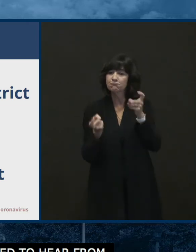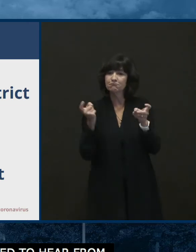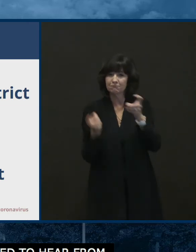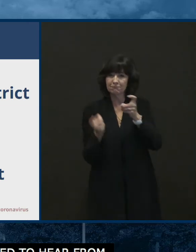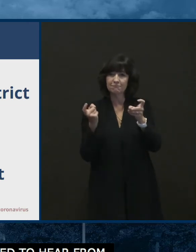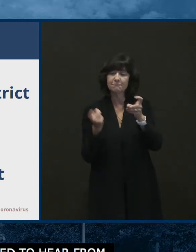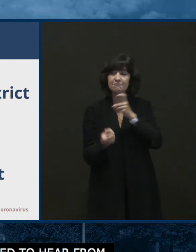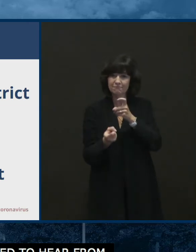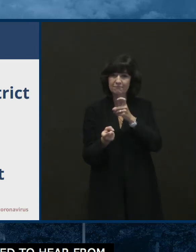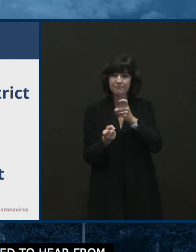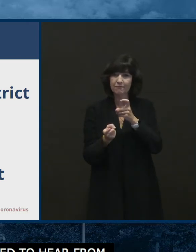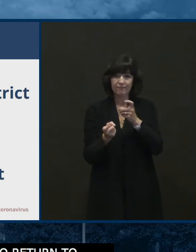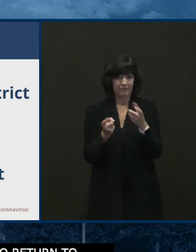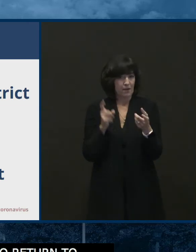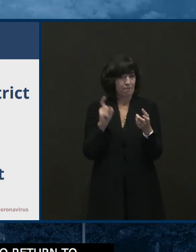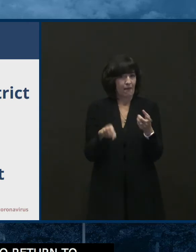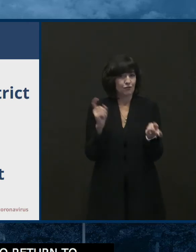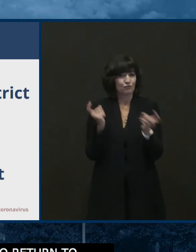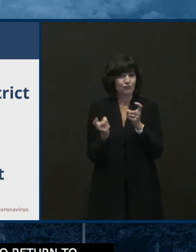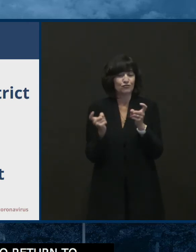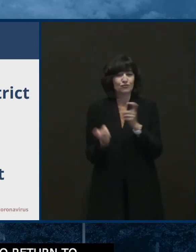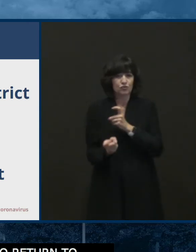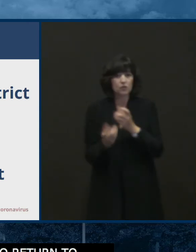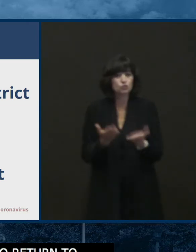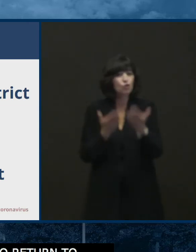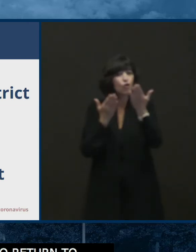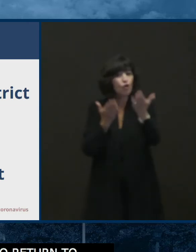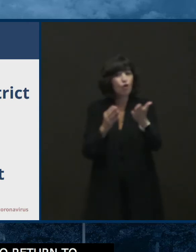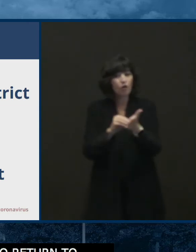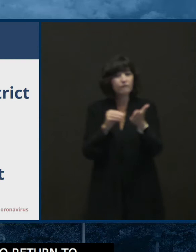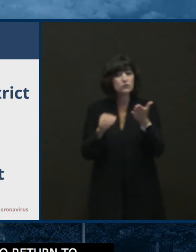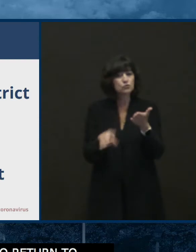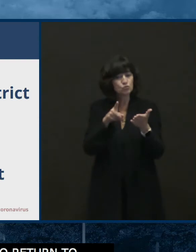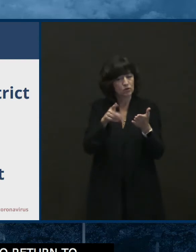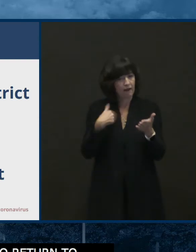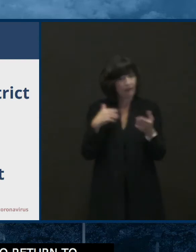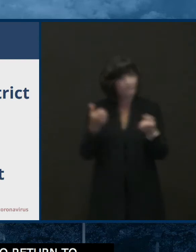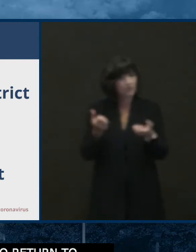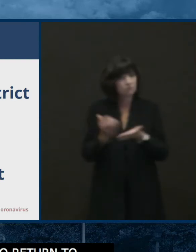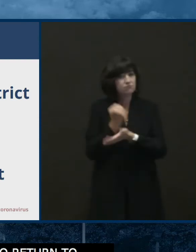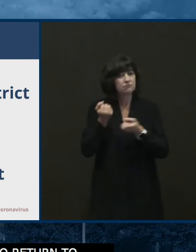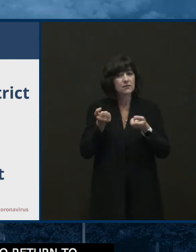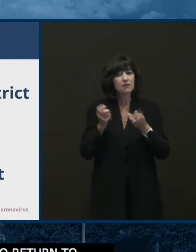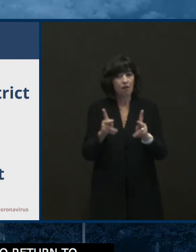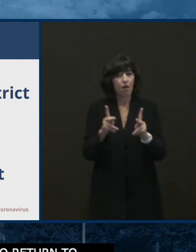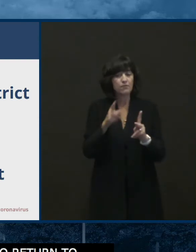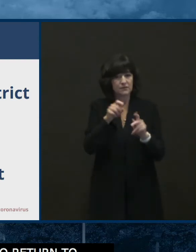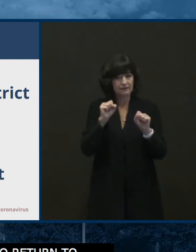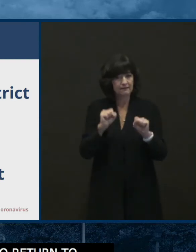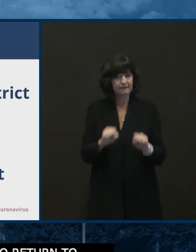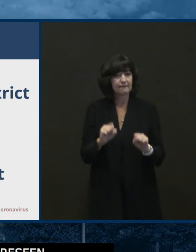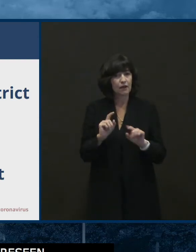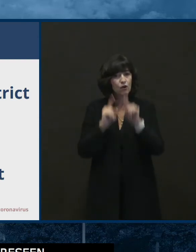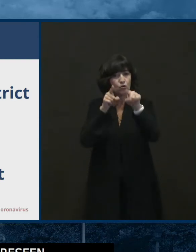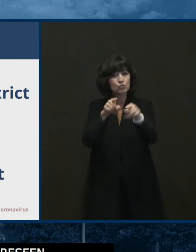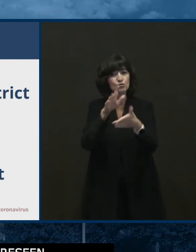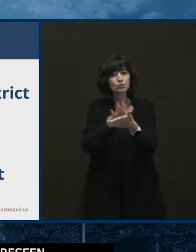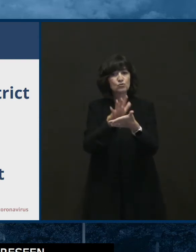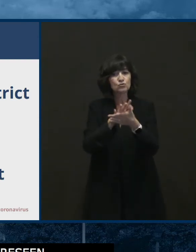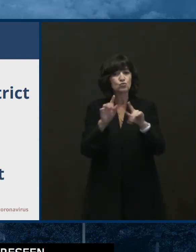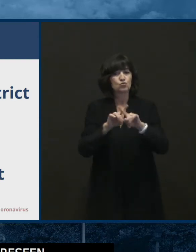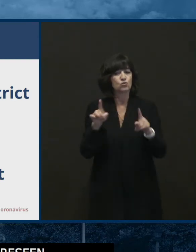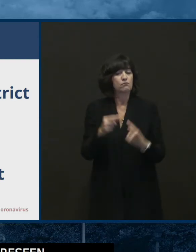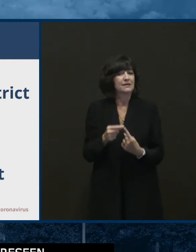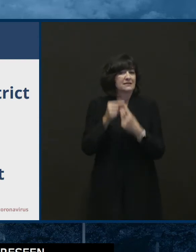unforeseen changes that continue to offer students face-to-face learning opportunities for families who choose that option. I've been